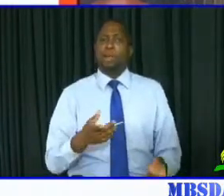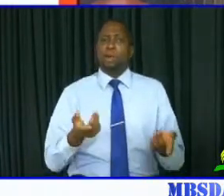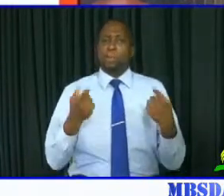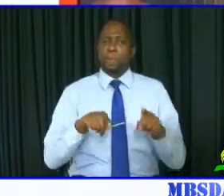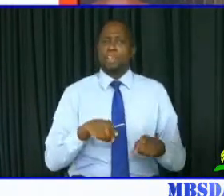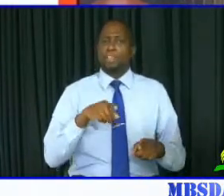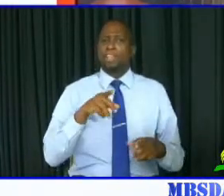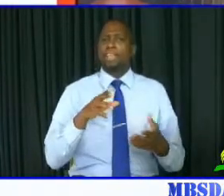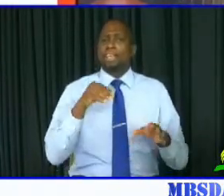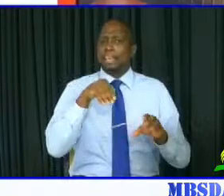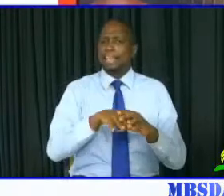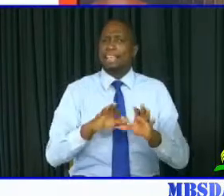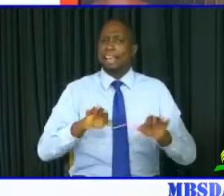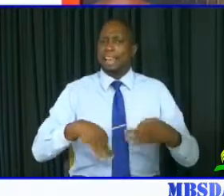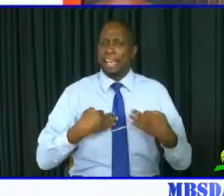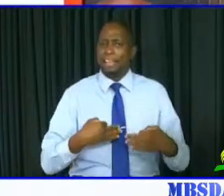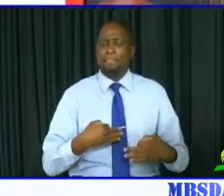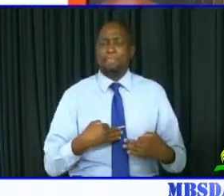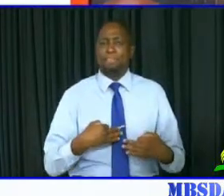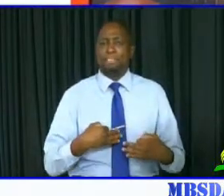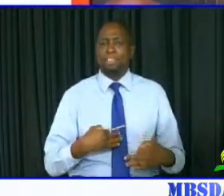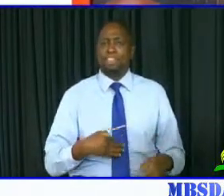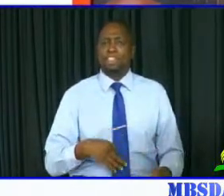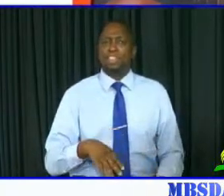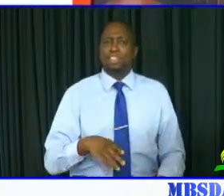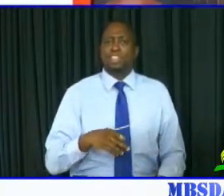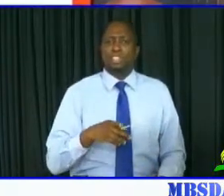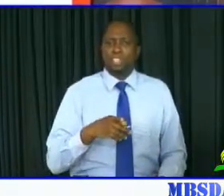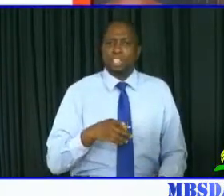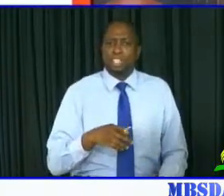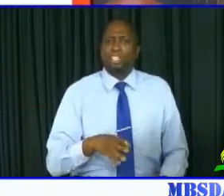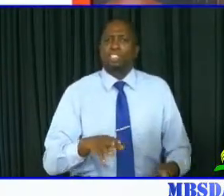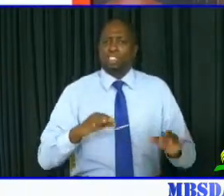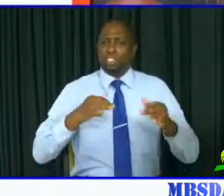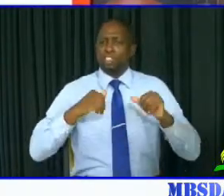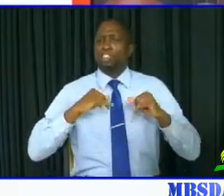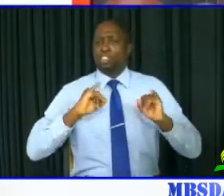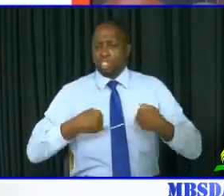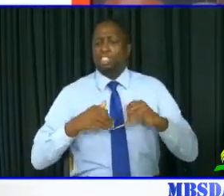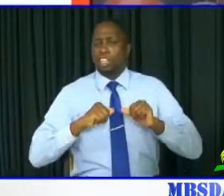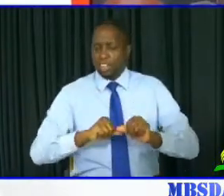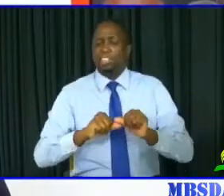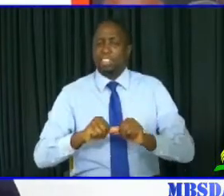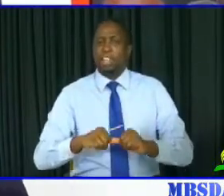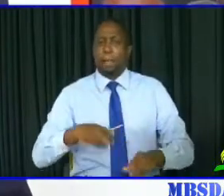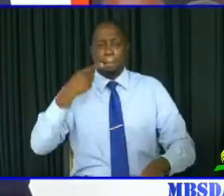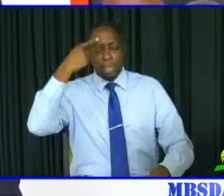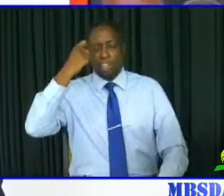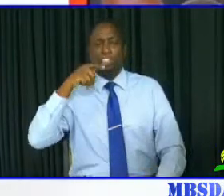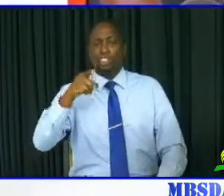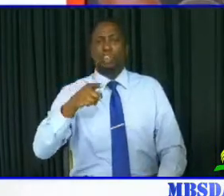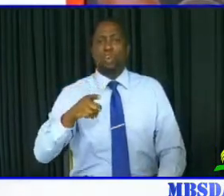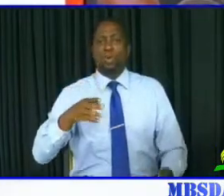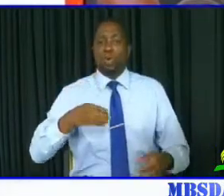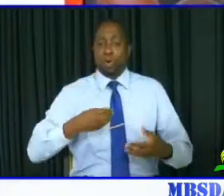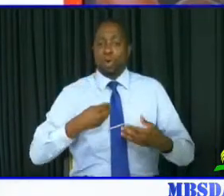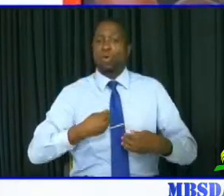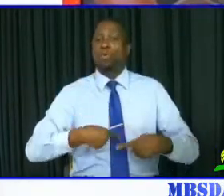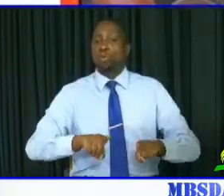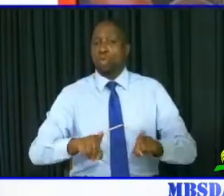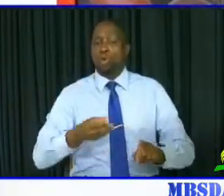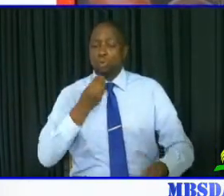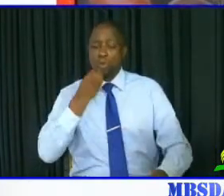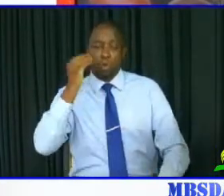it break down, don't give up. Keep pressing. You're going home. People who may have helped you along the way